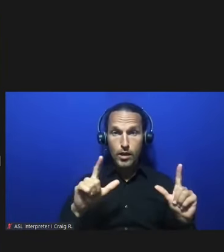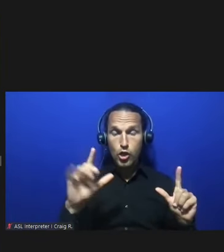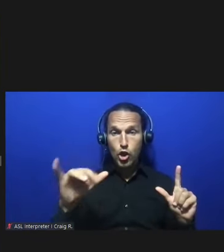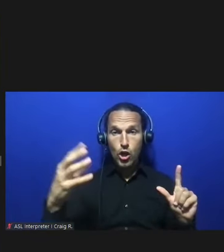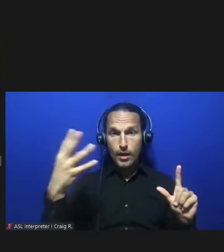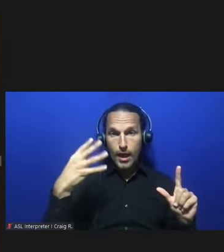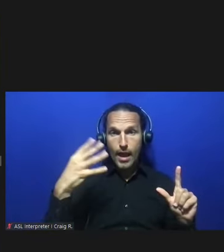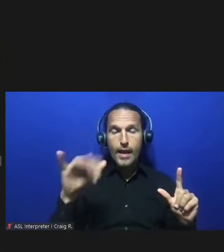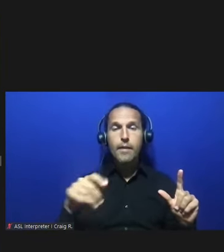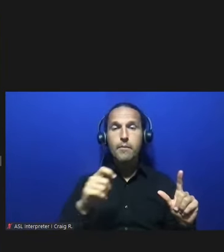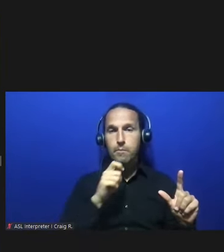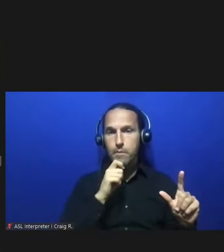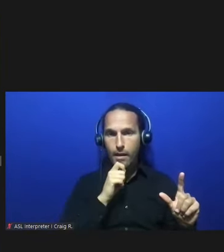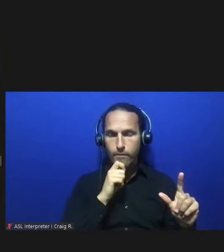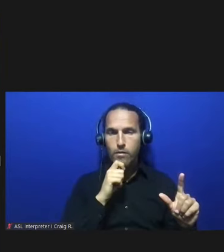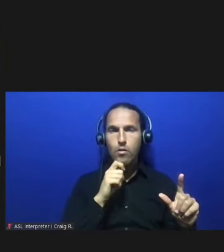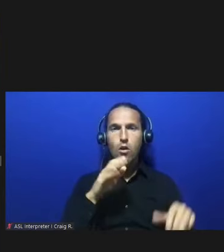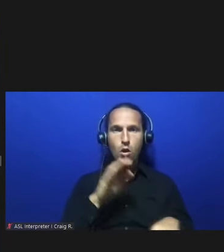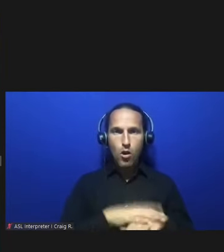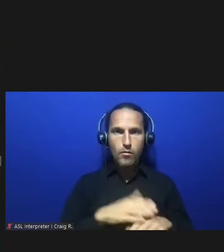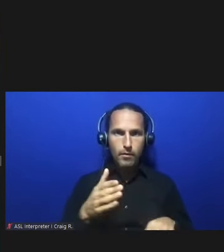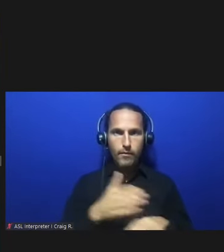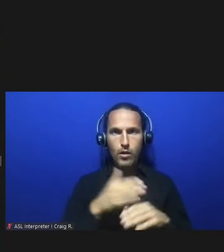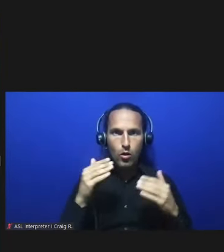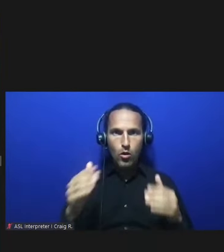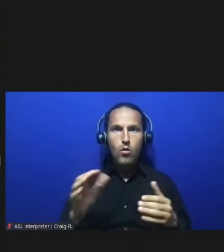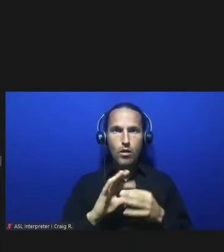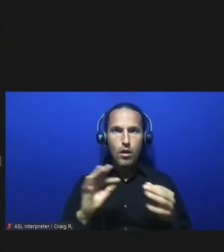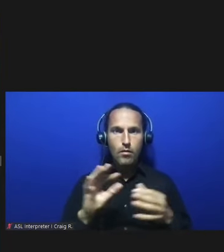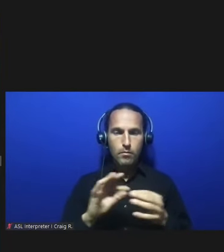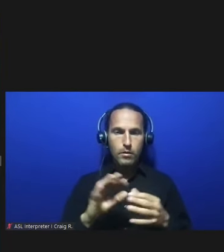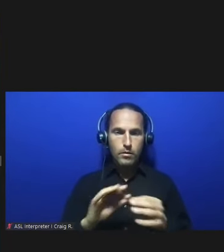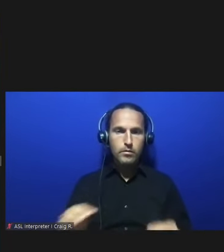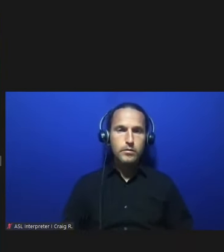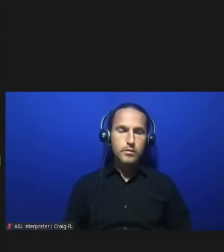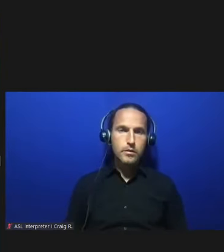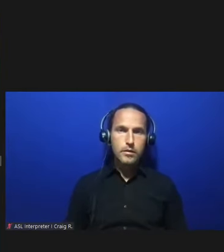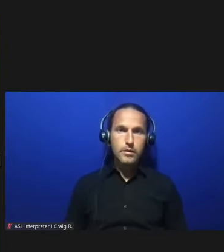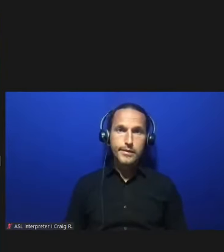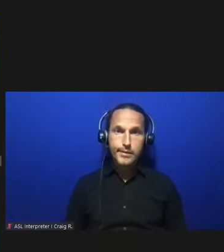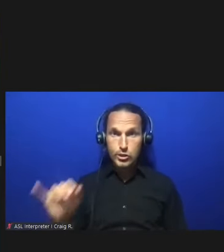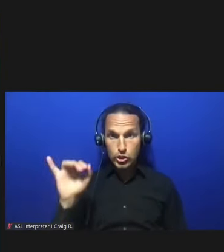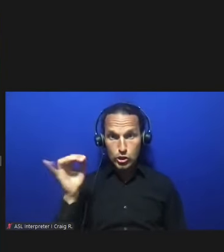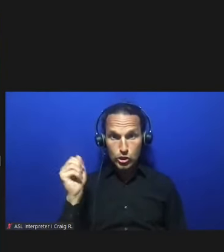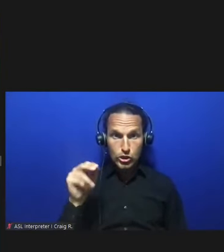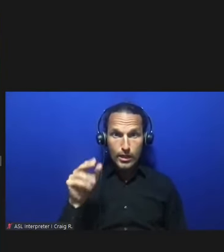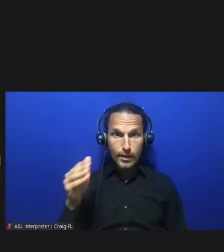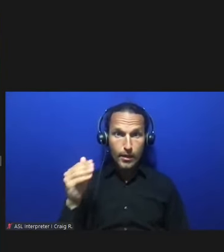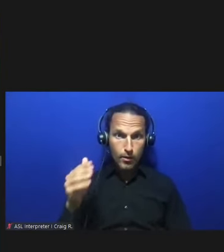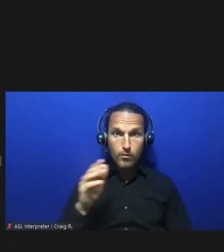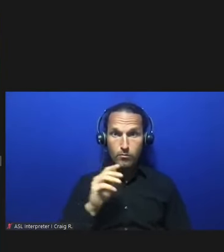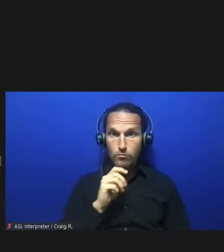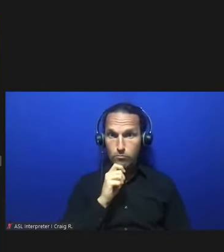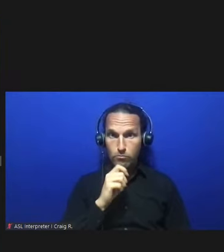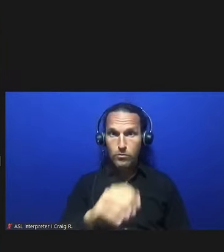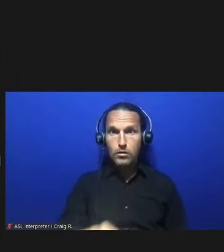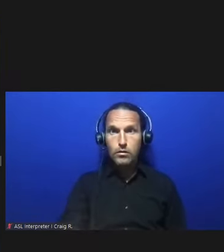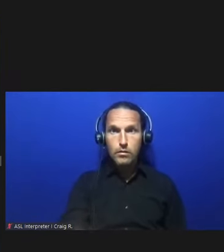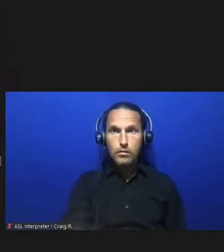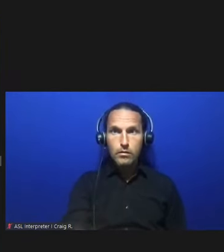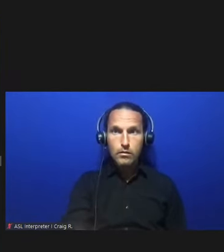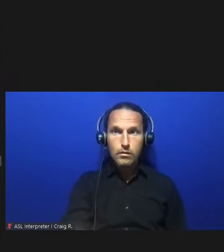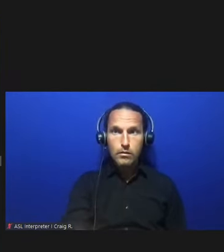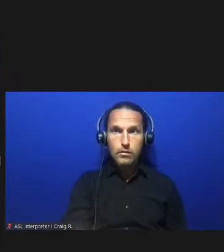and microphone are enabled before you begin your remarks. Jean, are you able to unmute yourself?